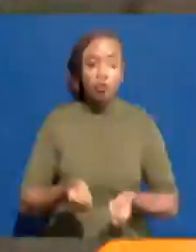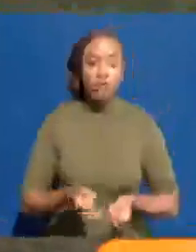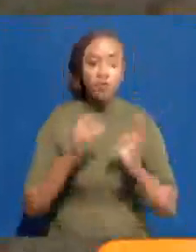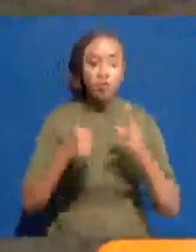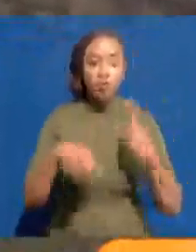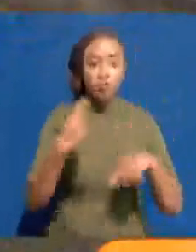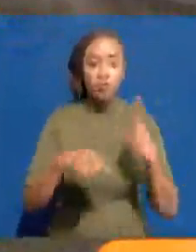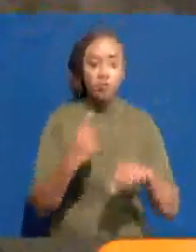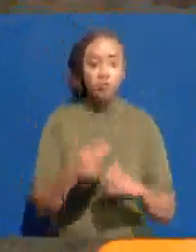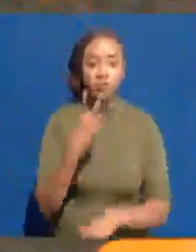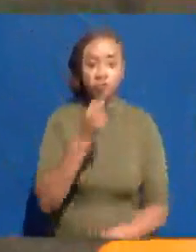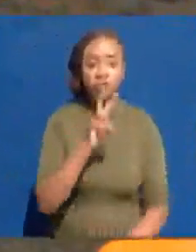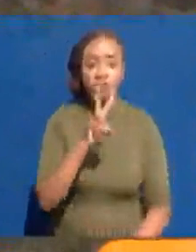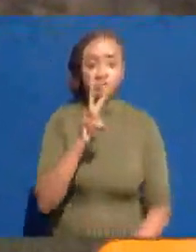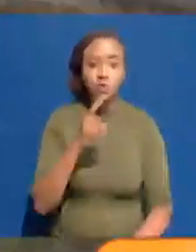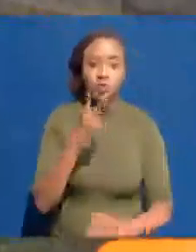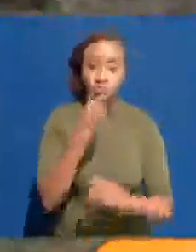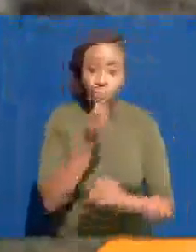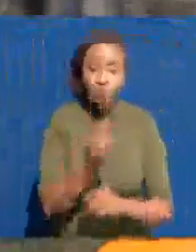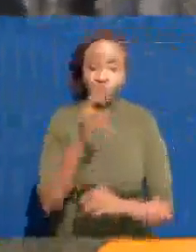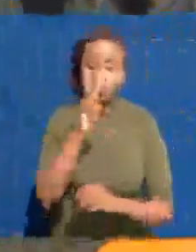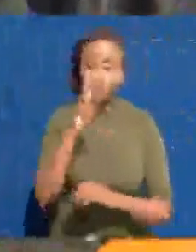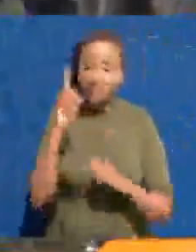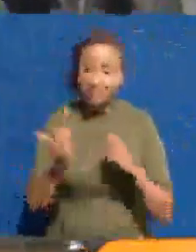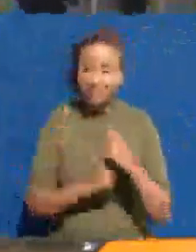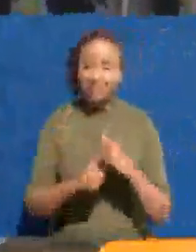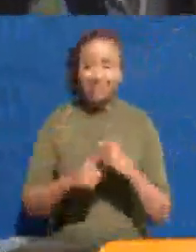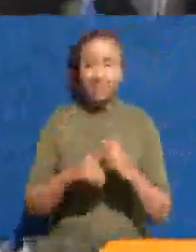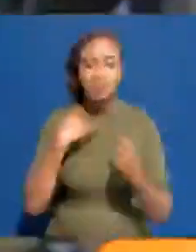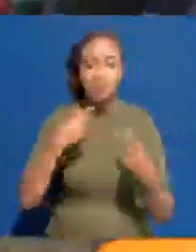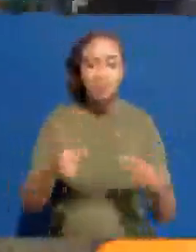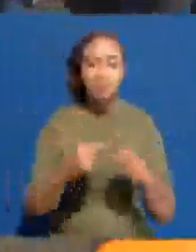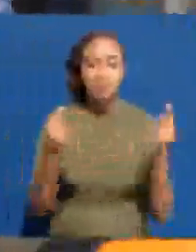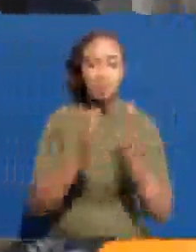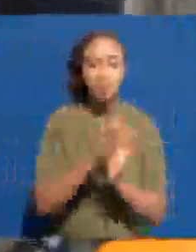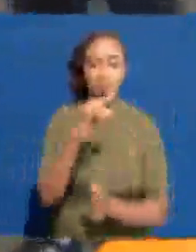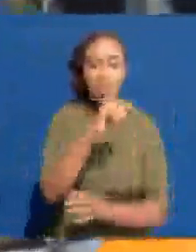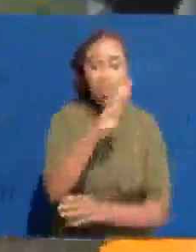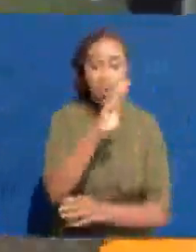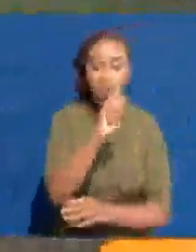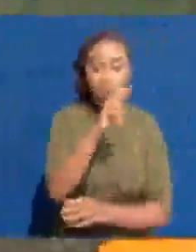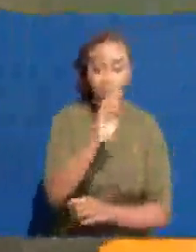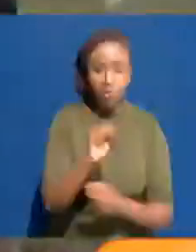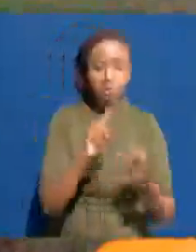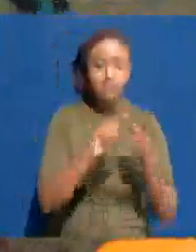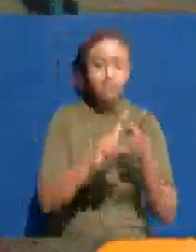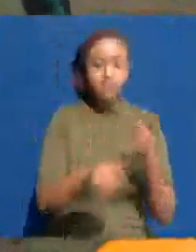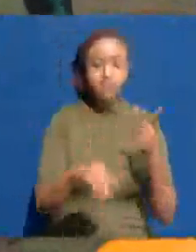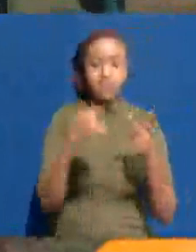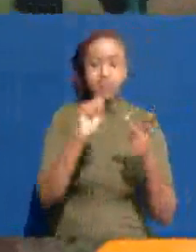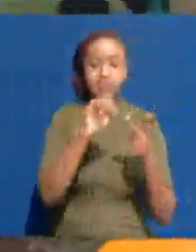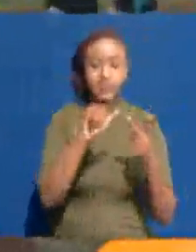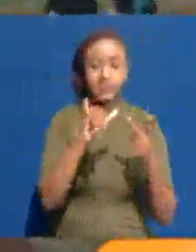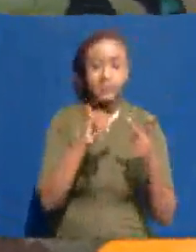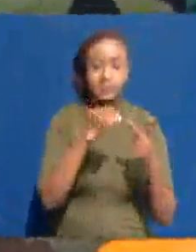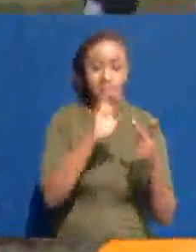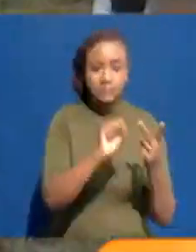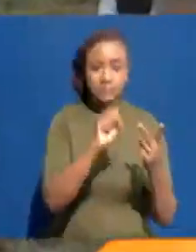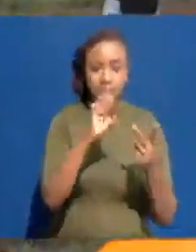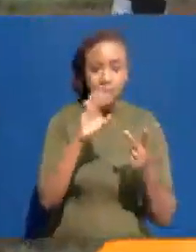two 2026 World Cup qualifying matches. They play Gabon on Thursday and Seychelles 4 days later, both matches away from home.